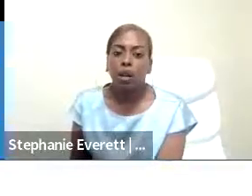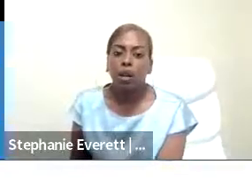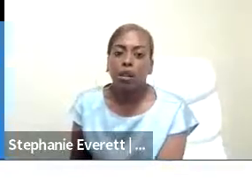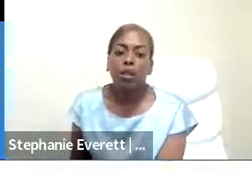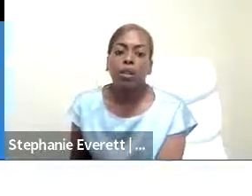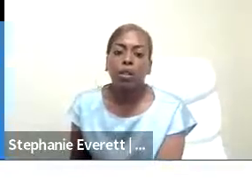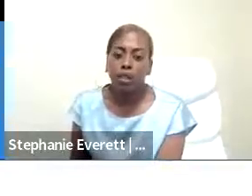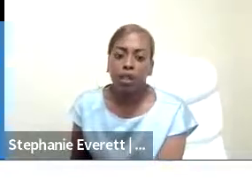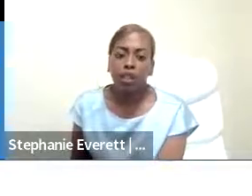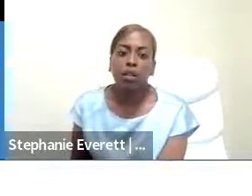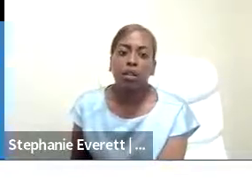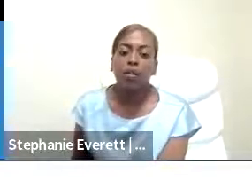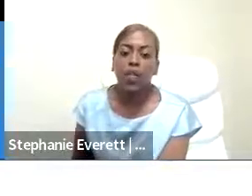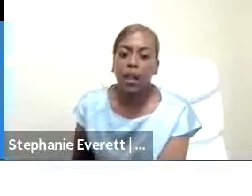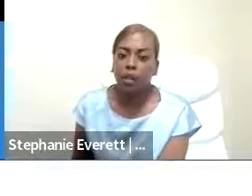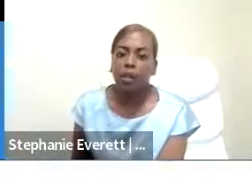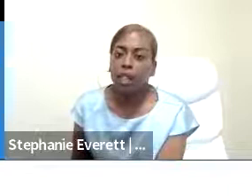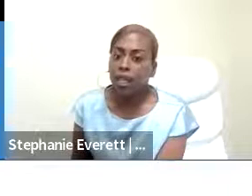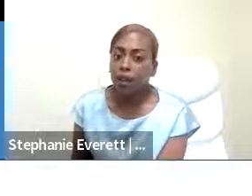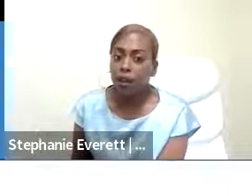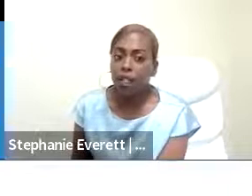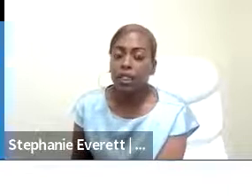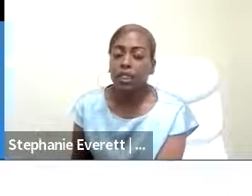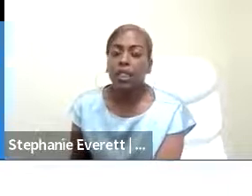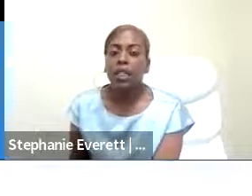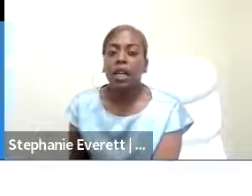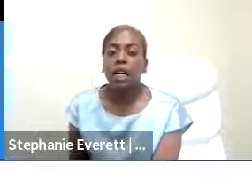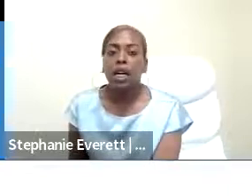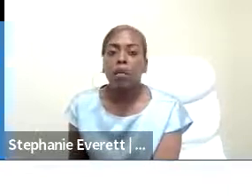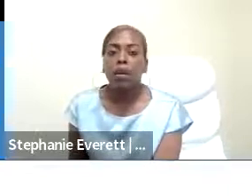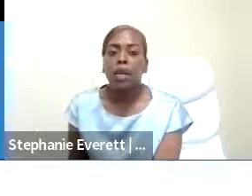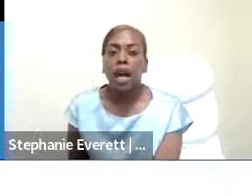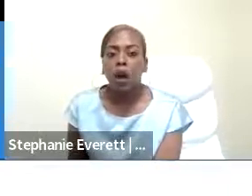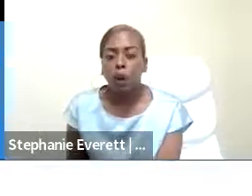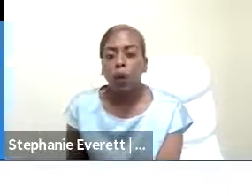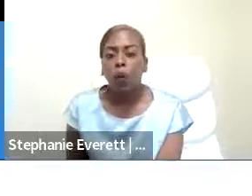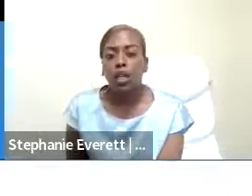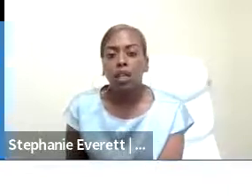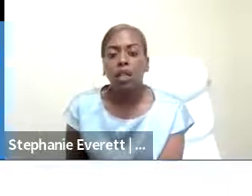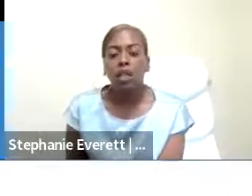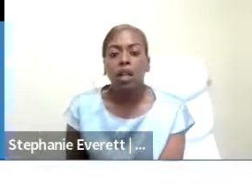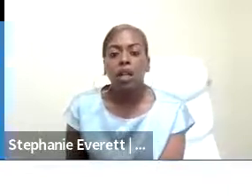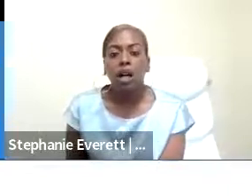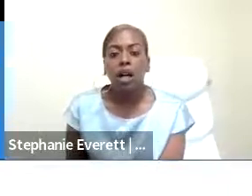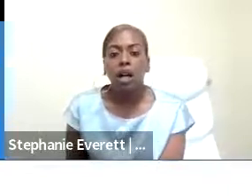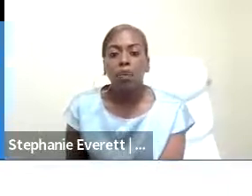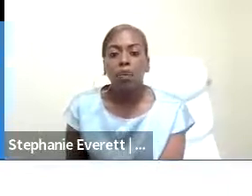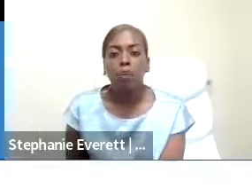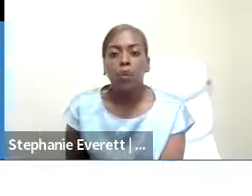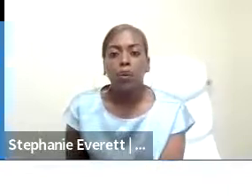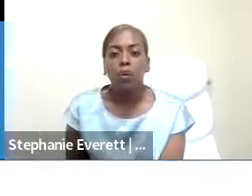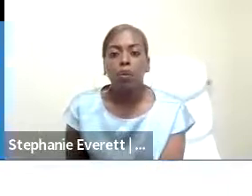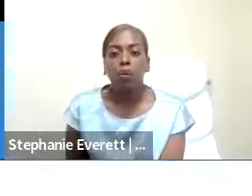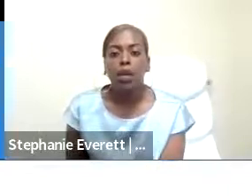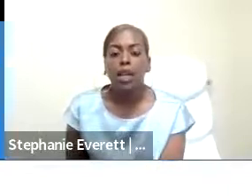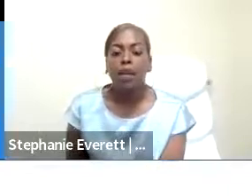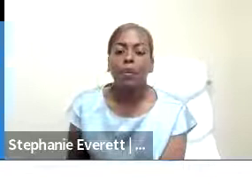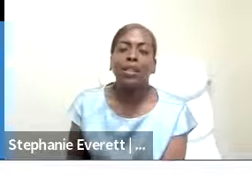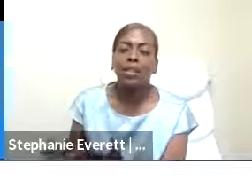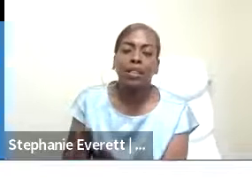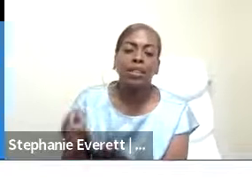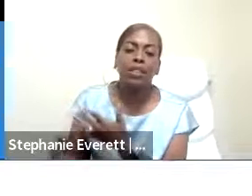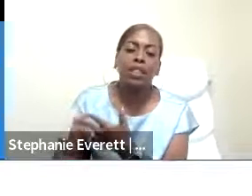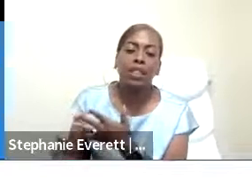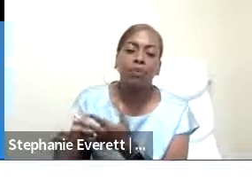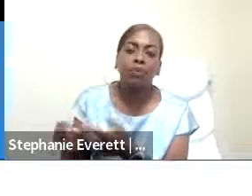are working with the post-commission on what that would look like for us and how we would not,